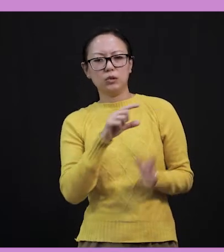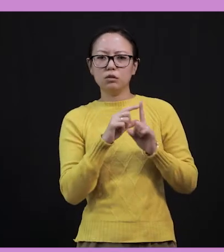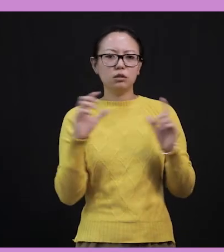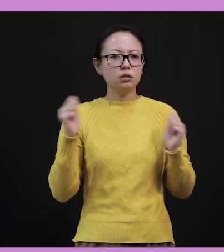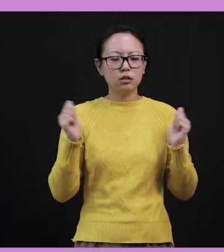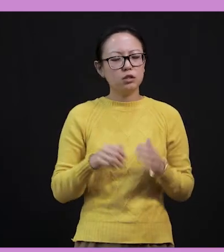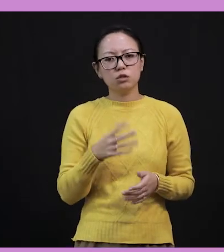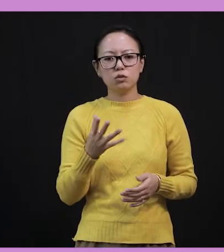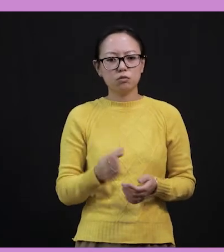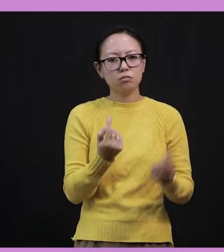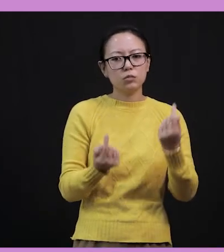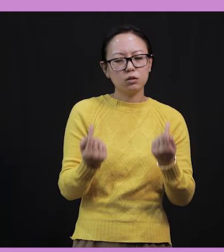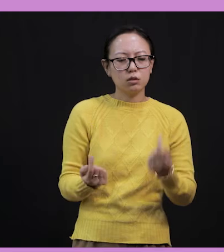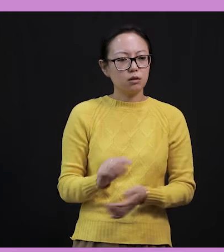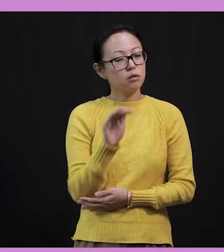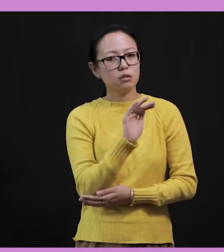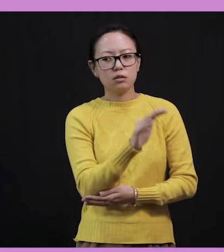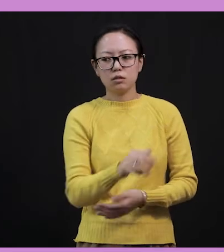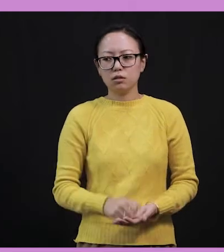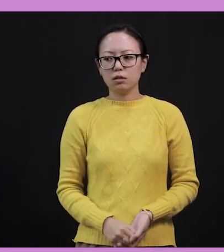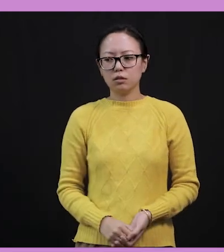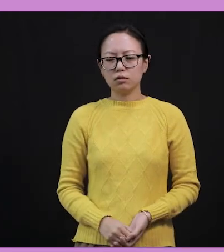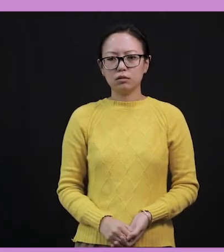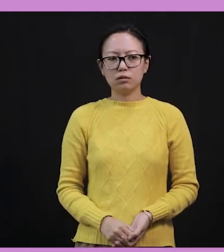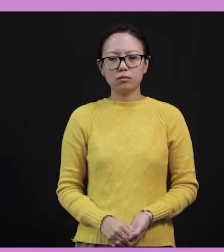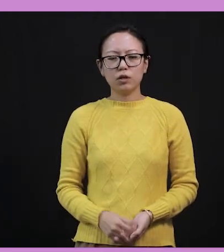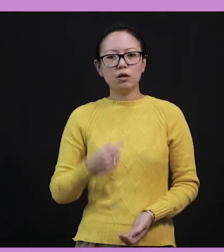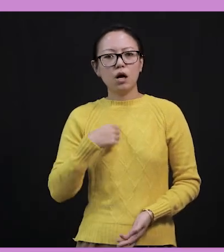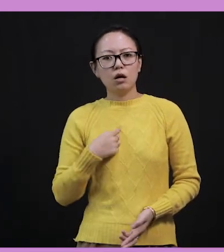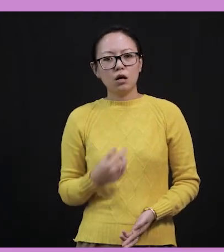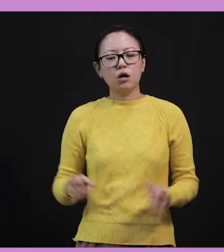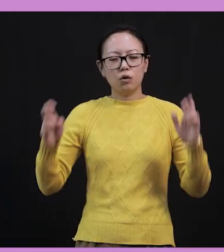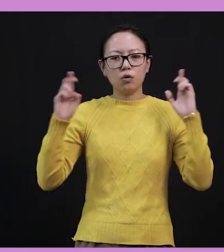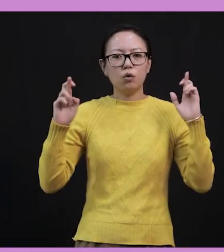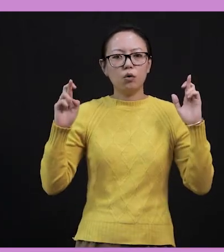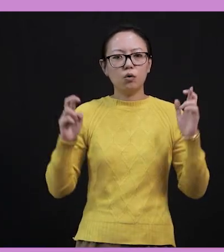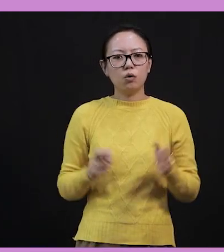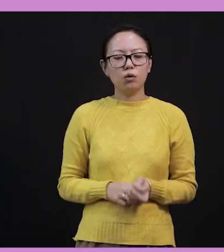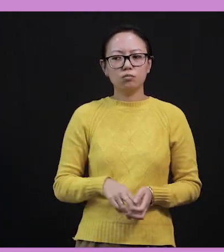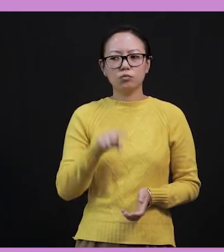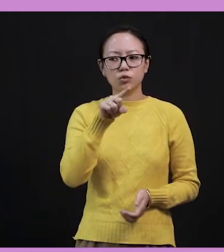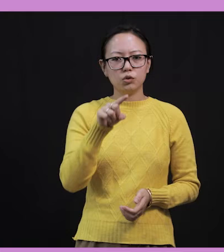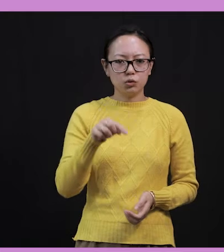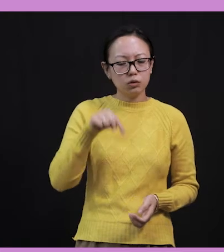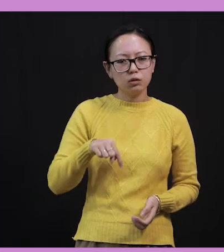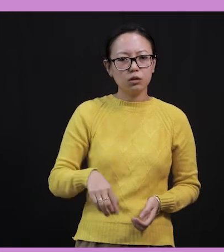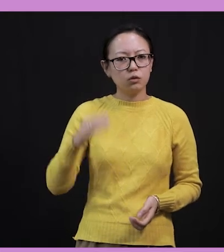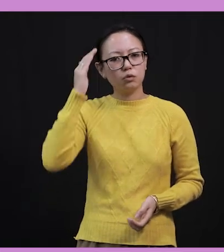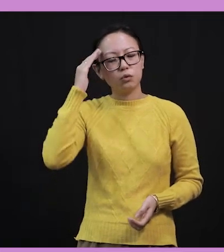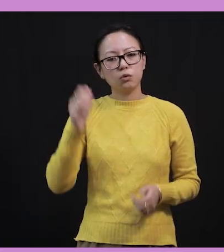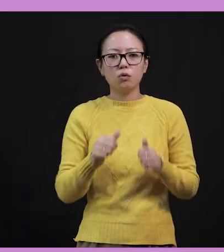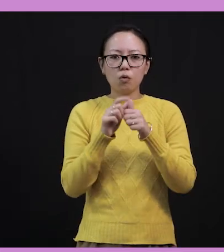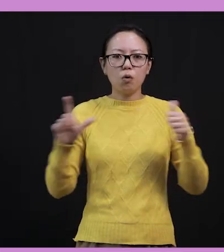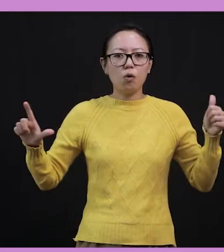snake. So, I do hope that you by now know that all the snakes